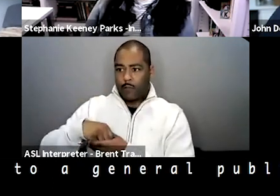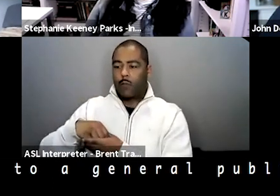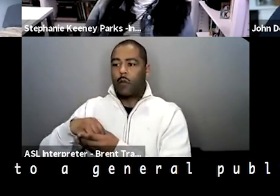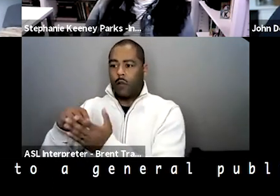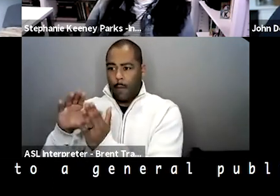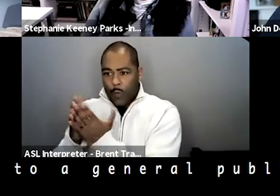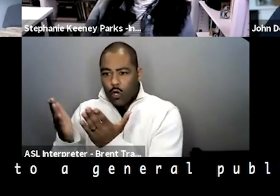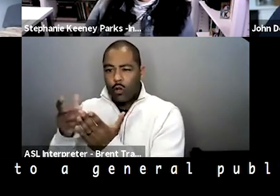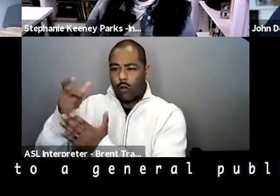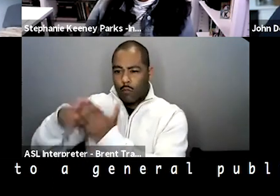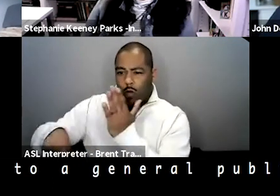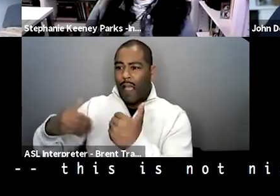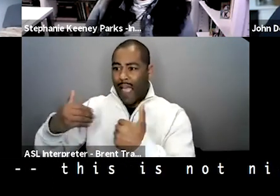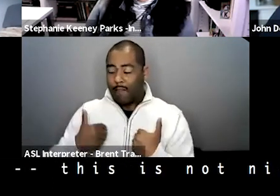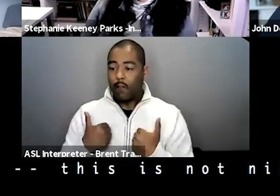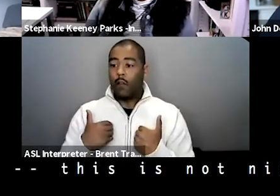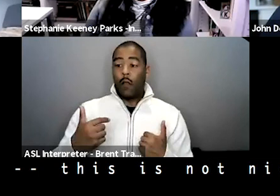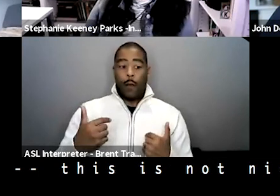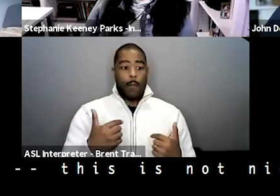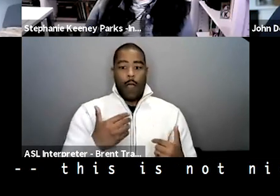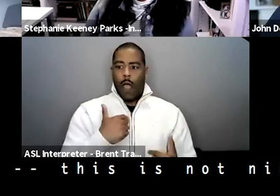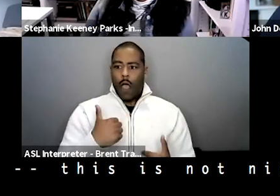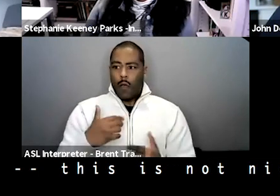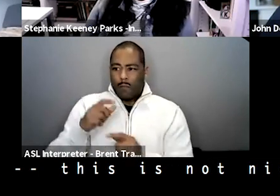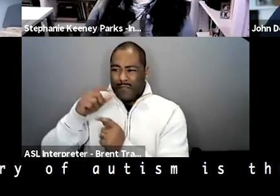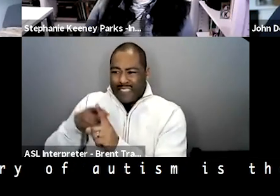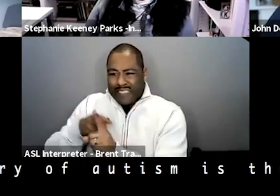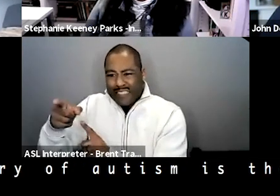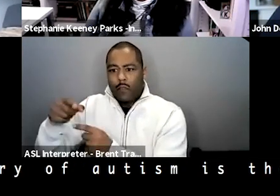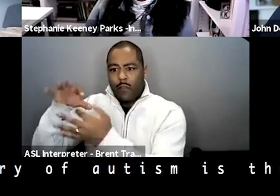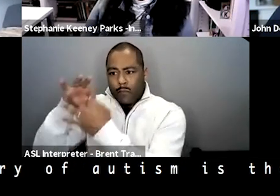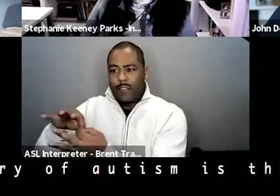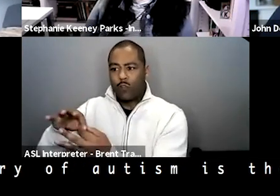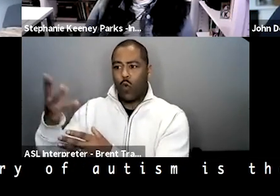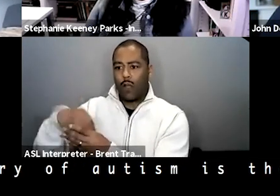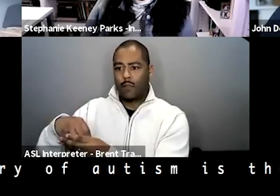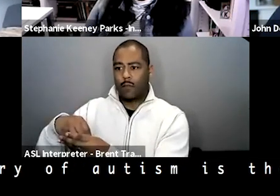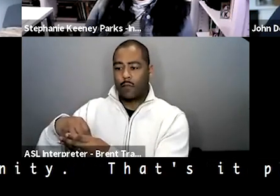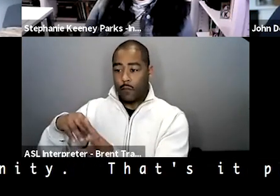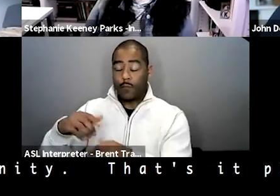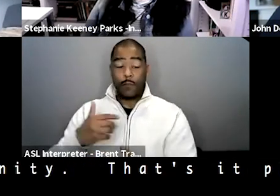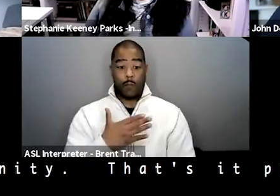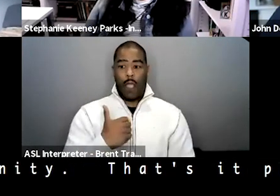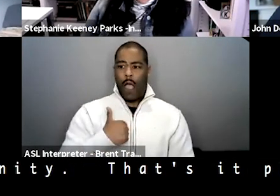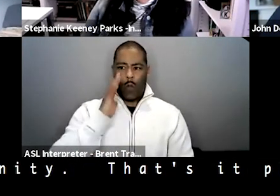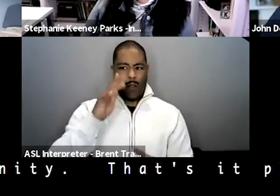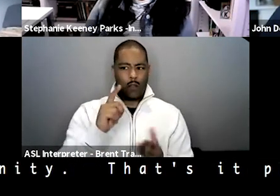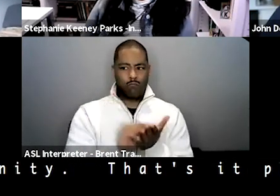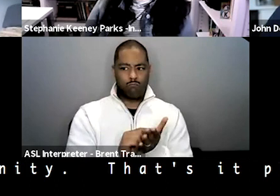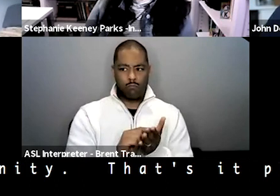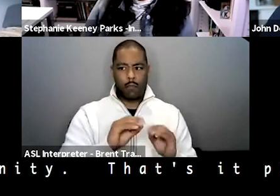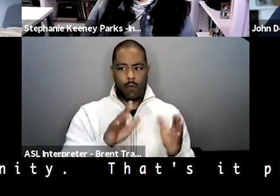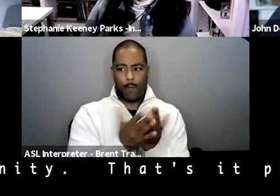a general publisher, a wider, because this is not niche. The story of autism is the story of